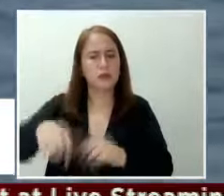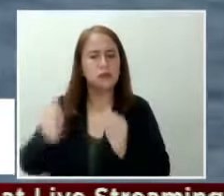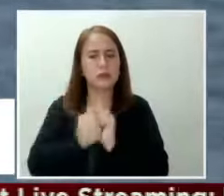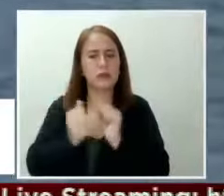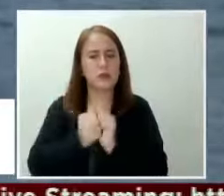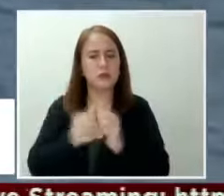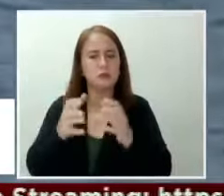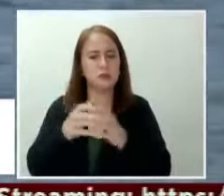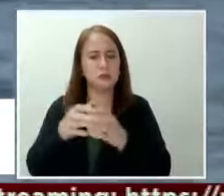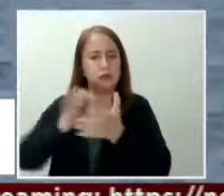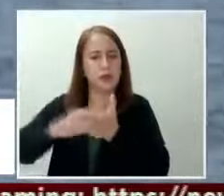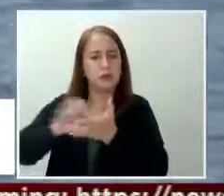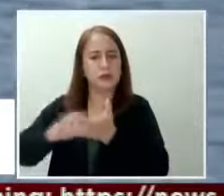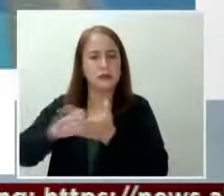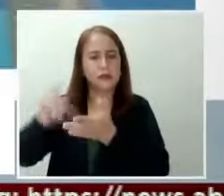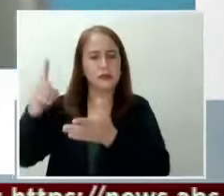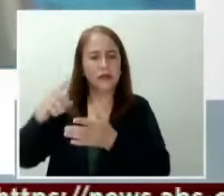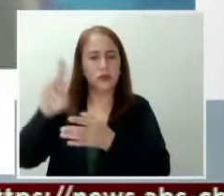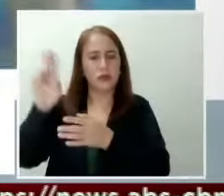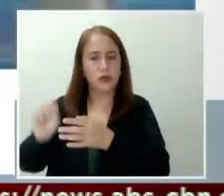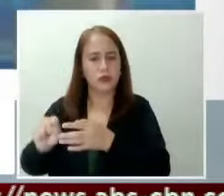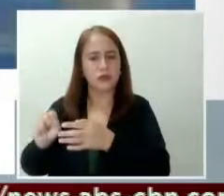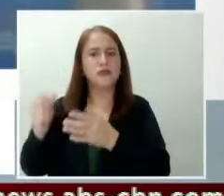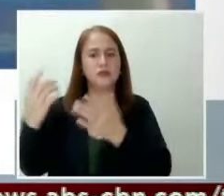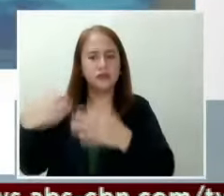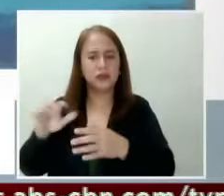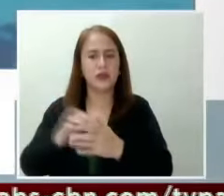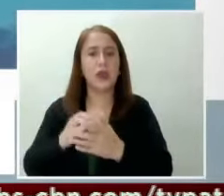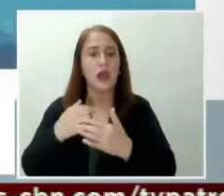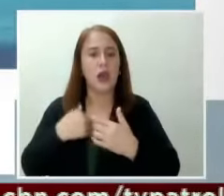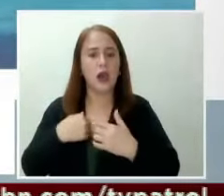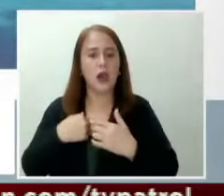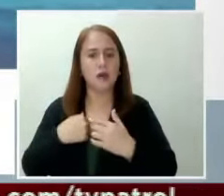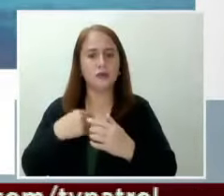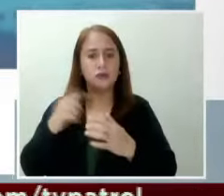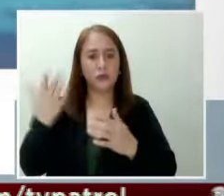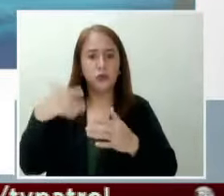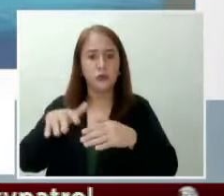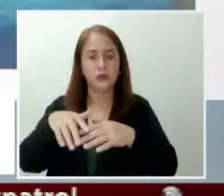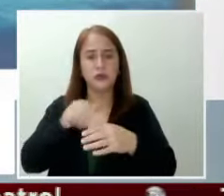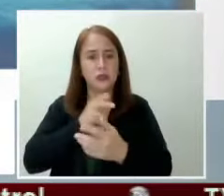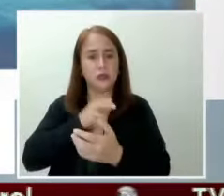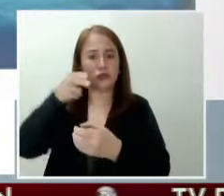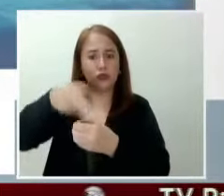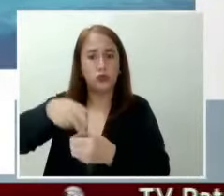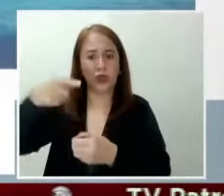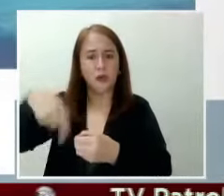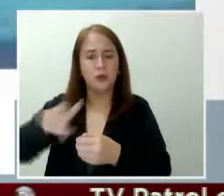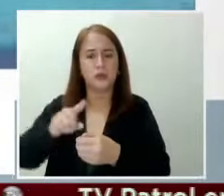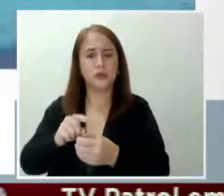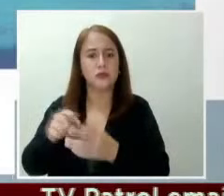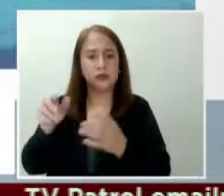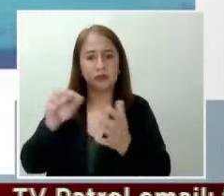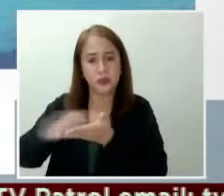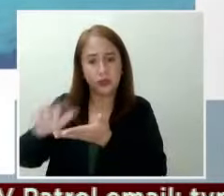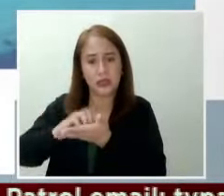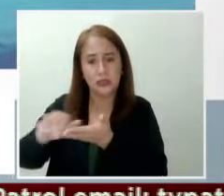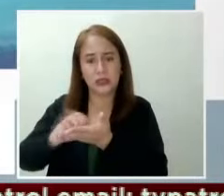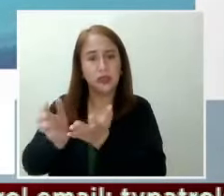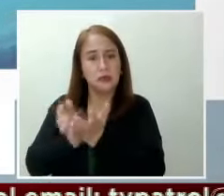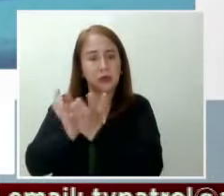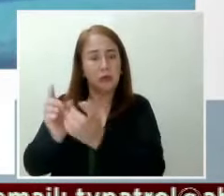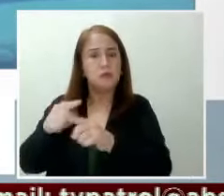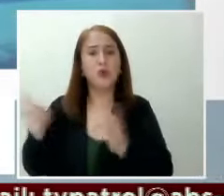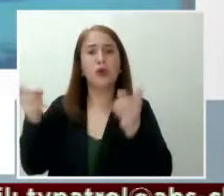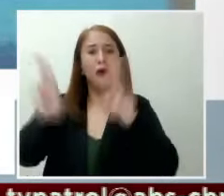drills ng Amerika. We have refrained from joining this freedom of navigation operations but what has happened?